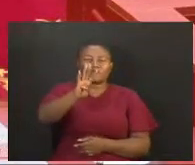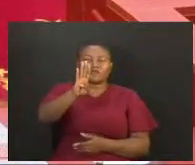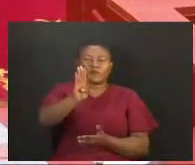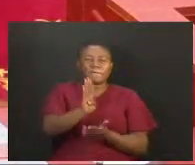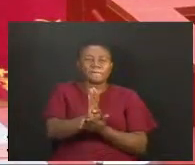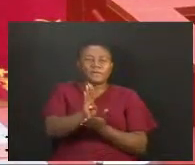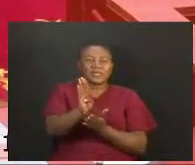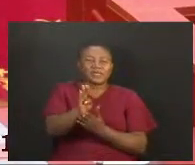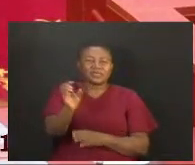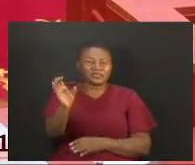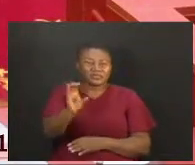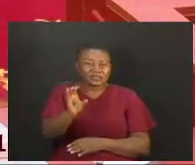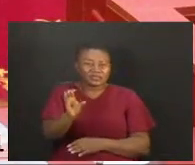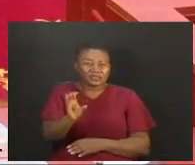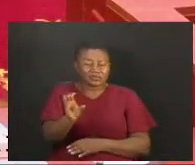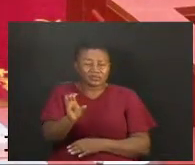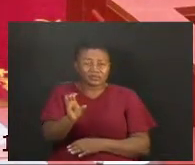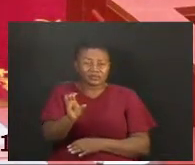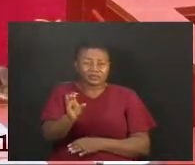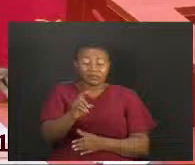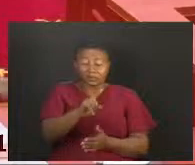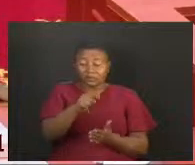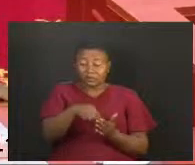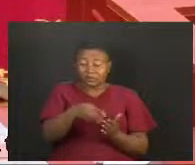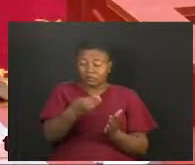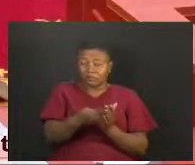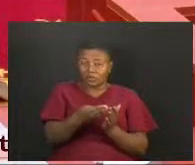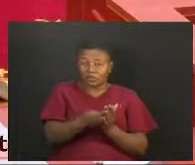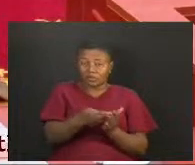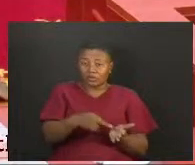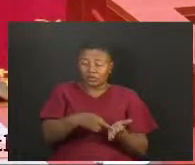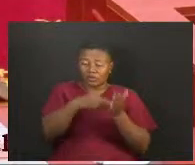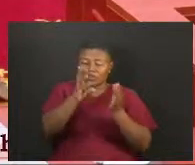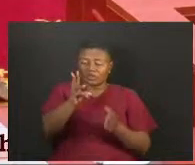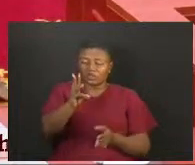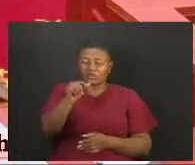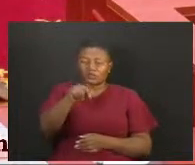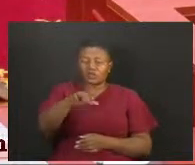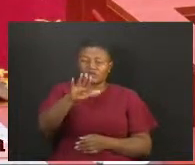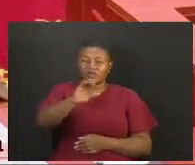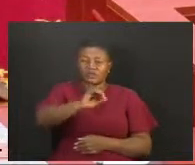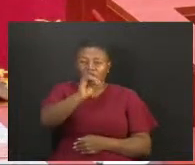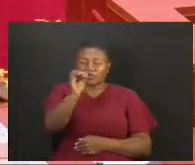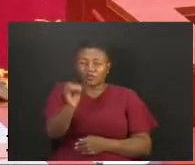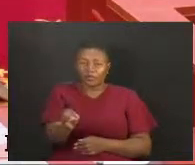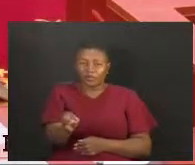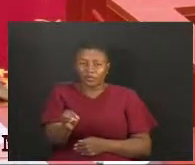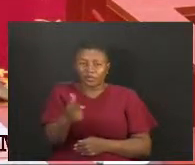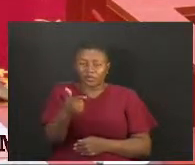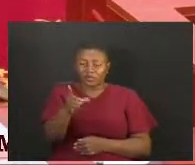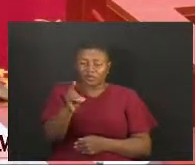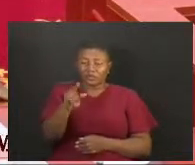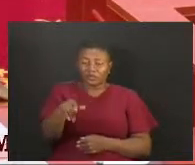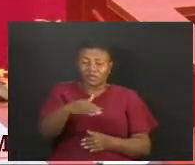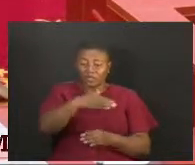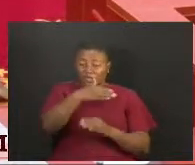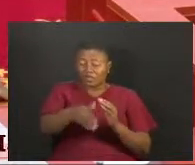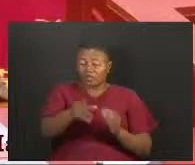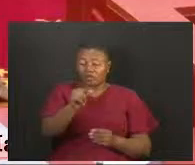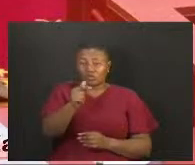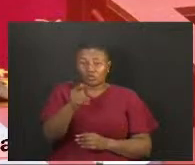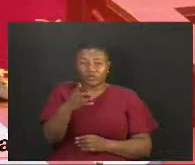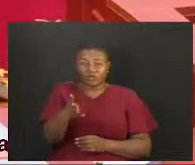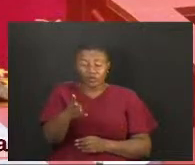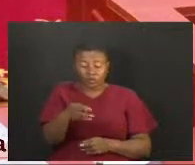cedis. Mr. Speaker, this amount represents 16.5% of GDP as at the end of 2024, with the road